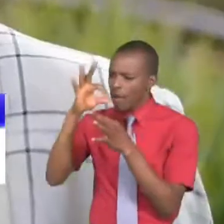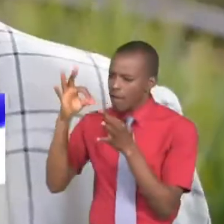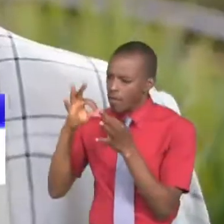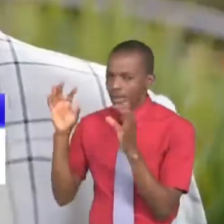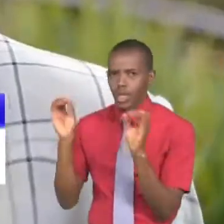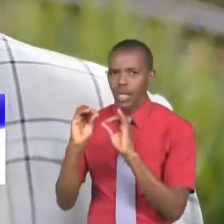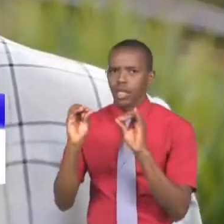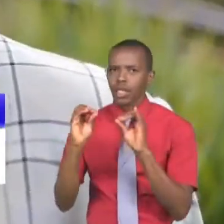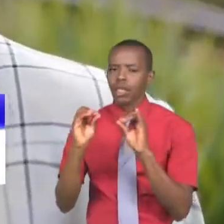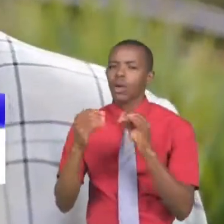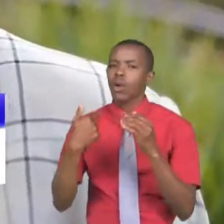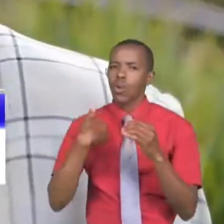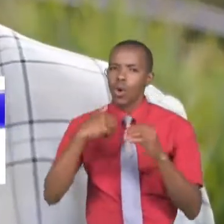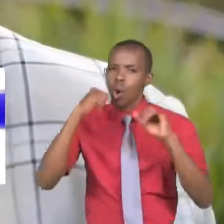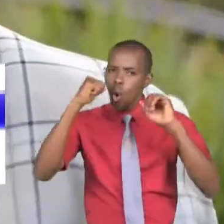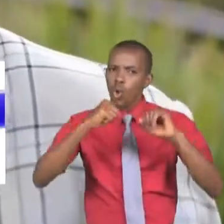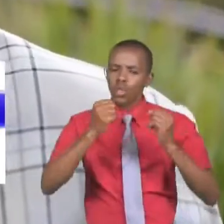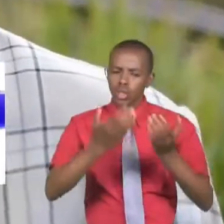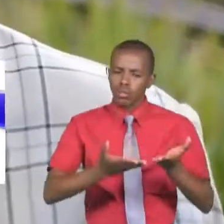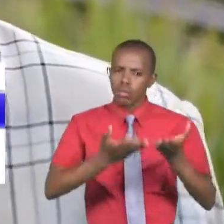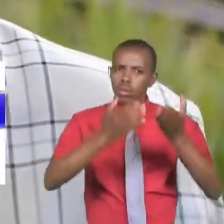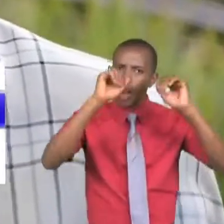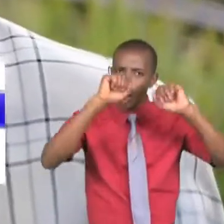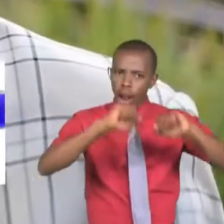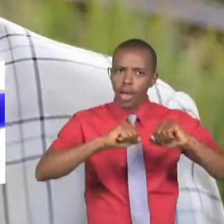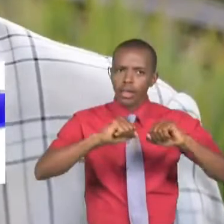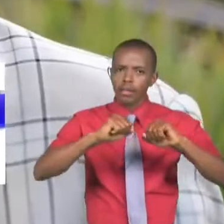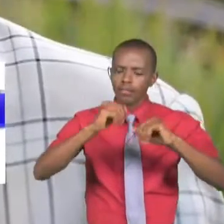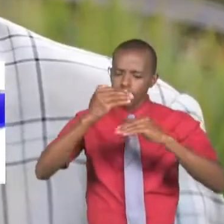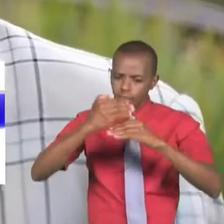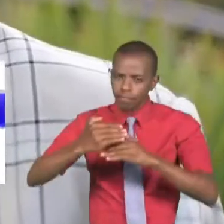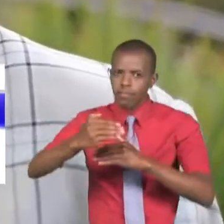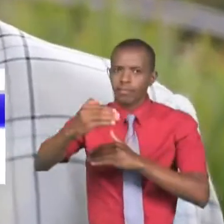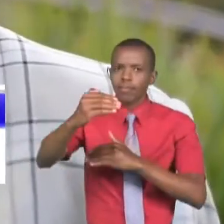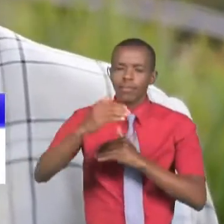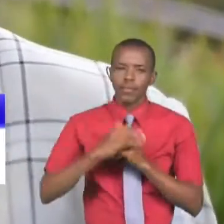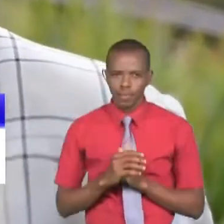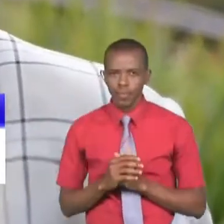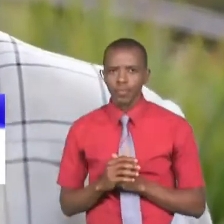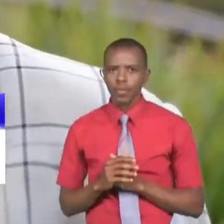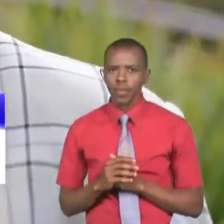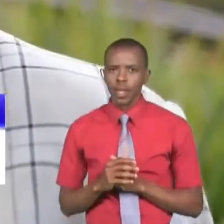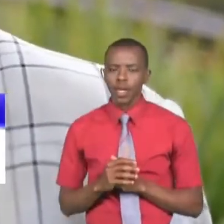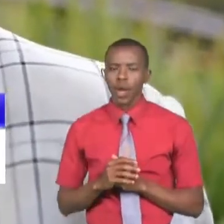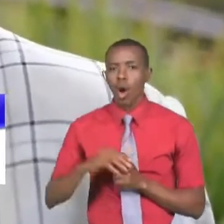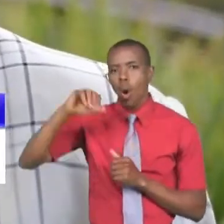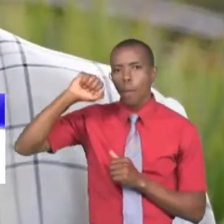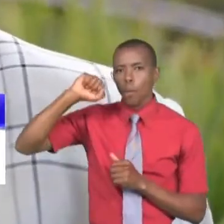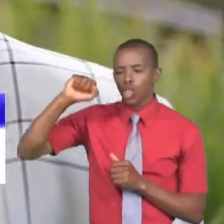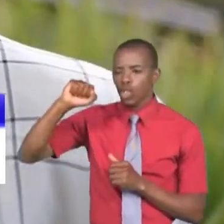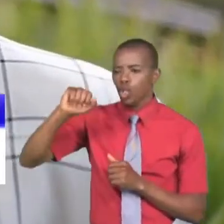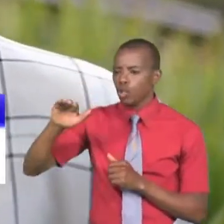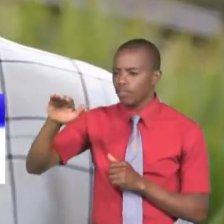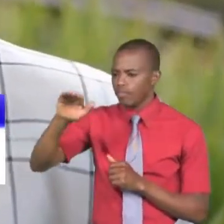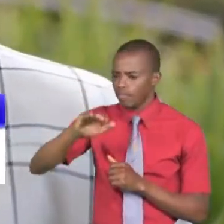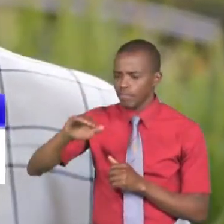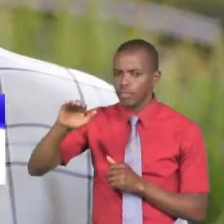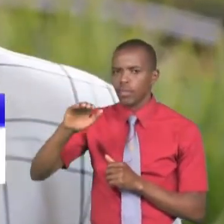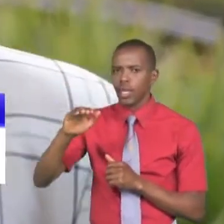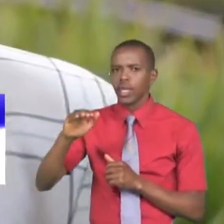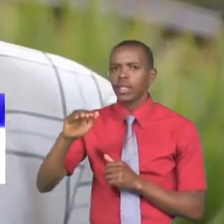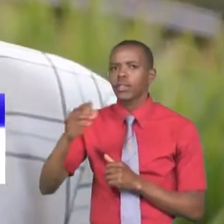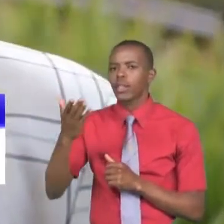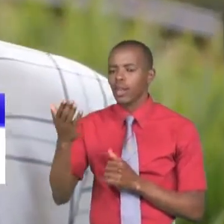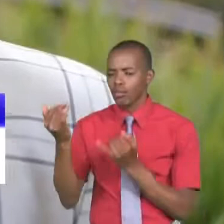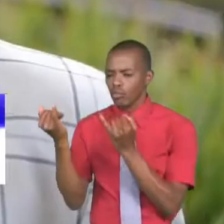and we can always perfect on it as time goes by. When it comes to the political aspects, now that introduces